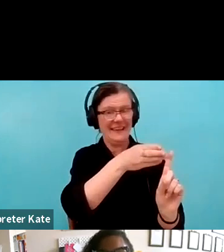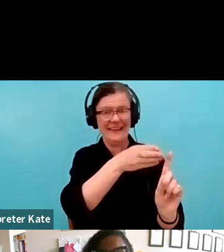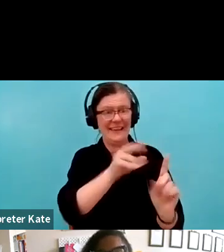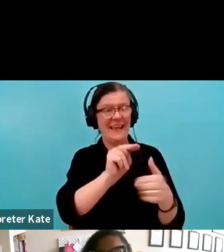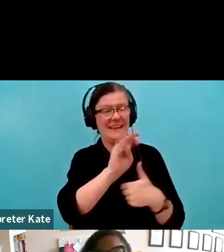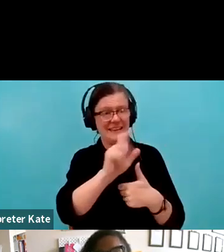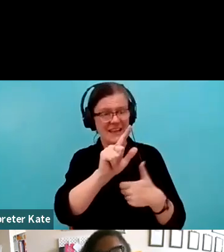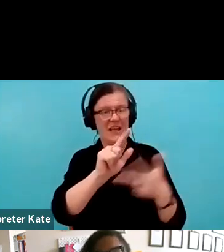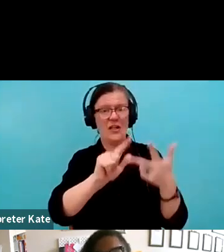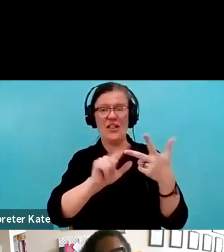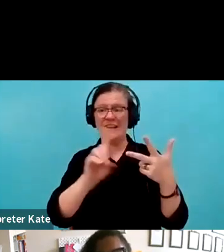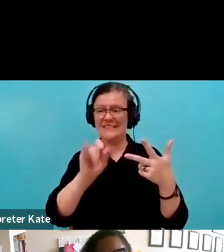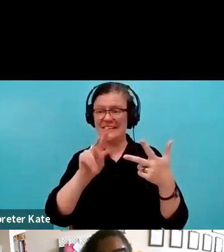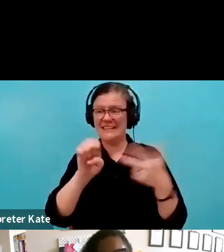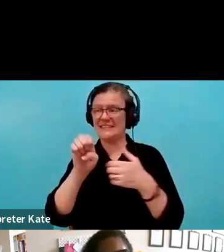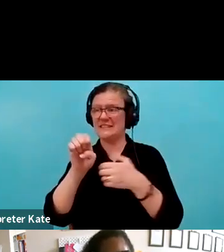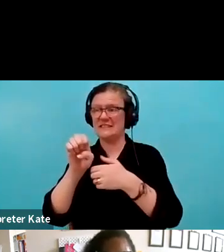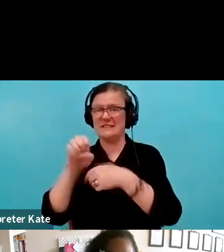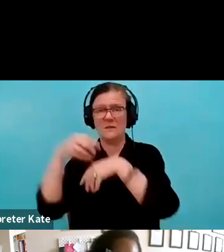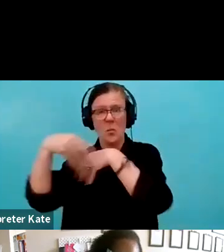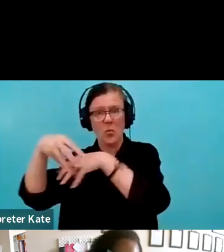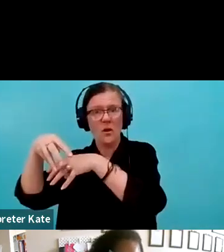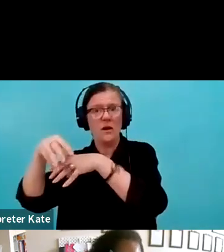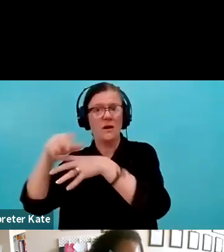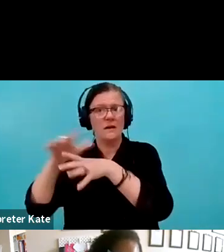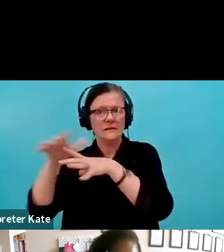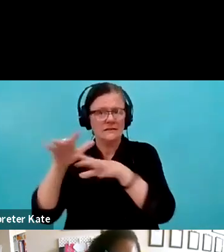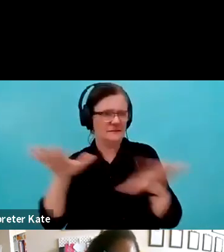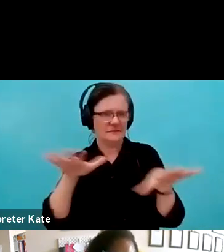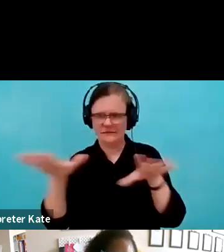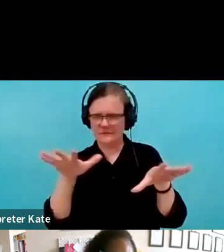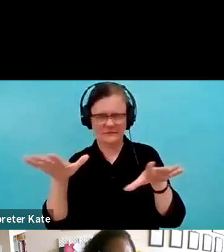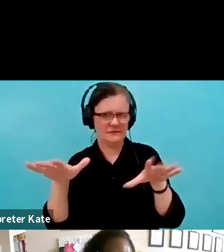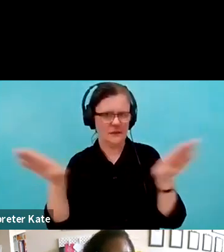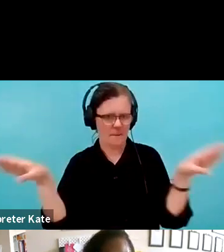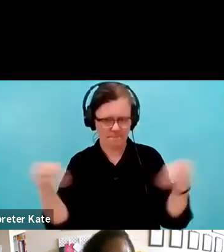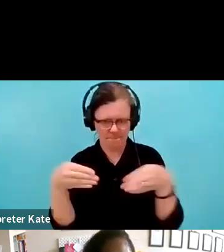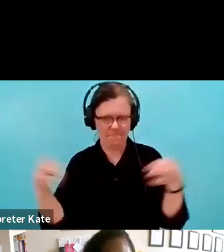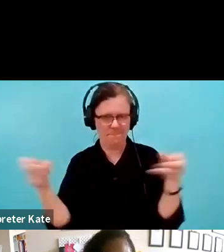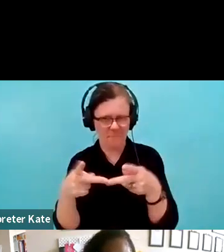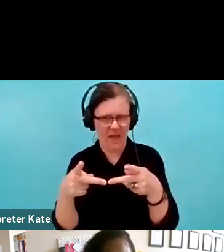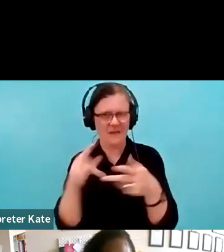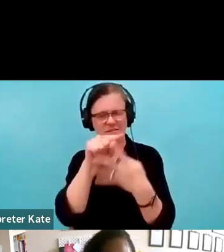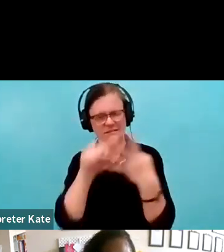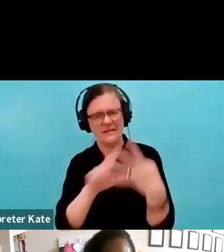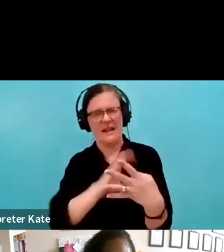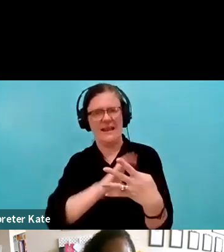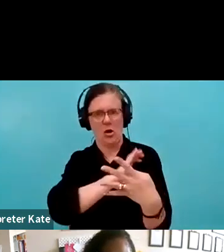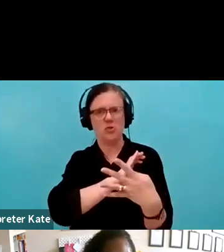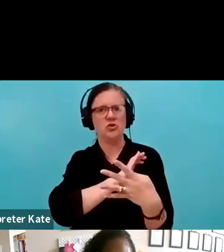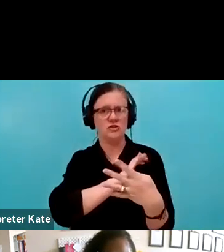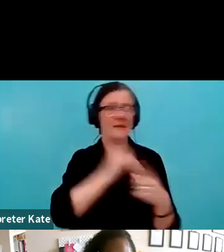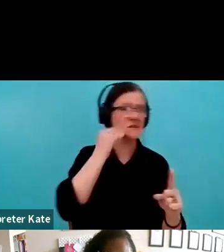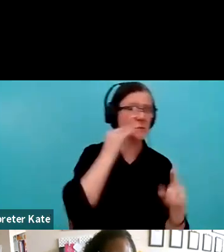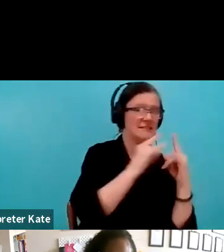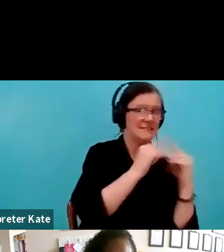the protest, and to kind of constantly bring it back to those characters who are experiencing